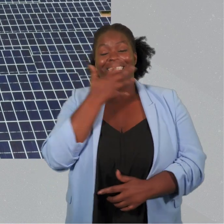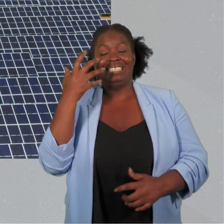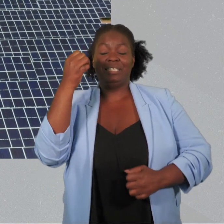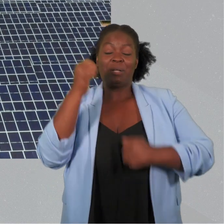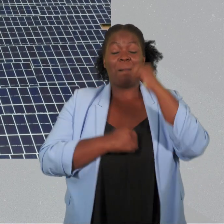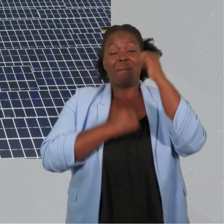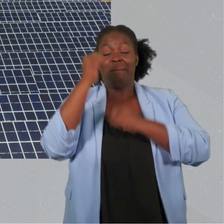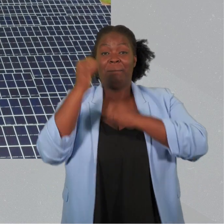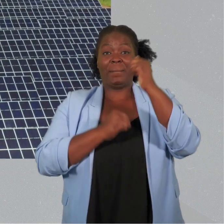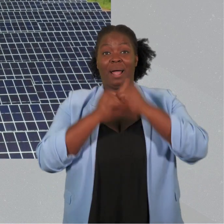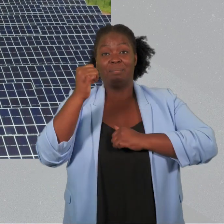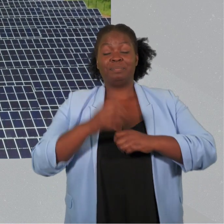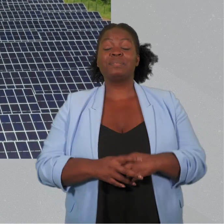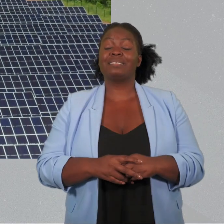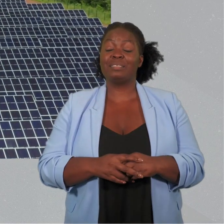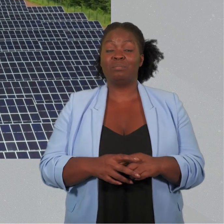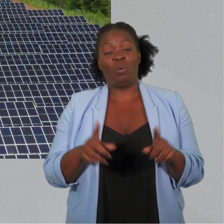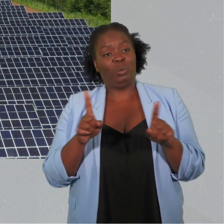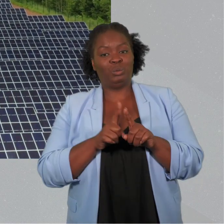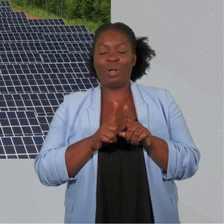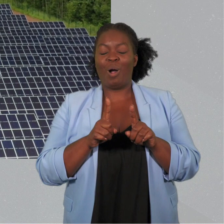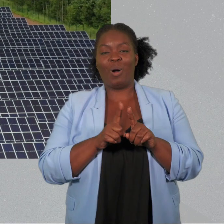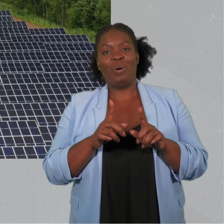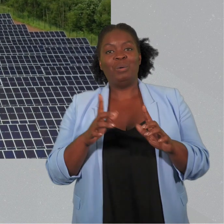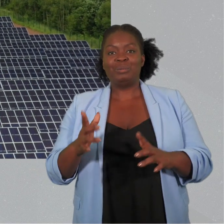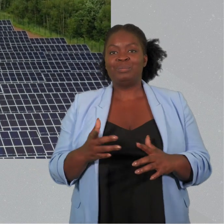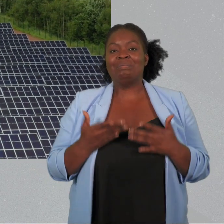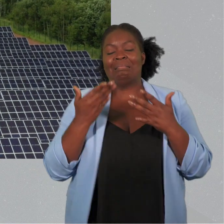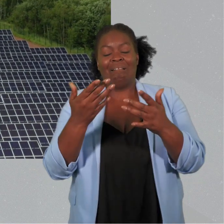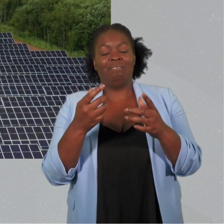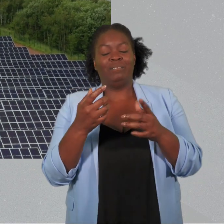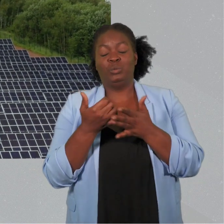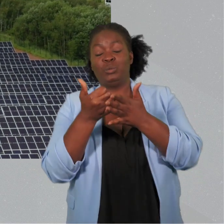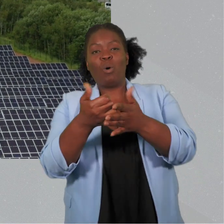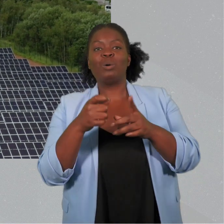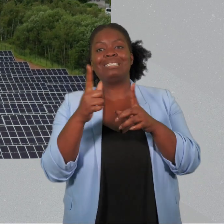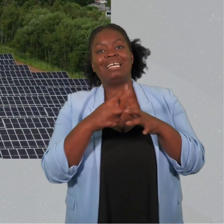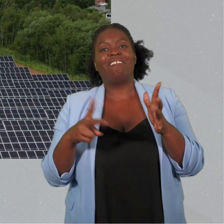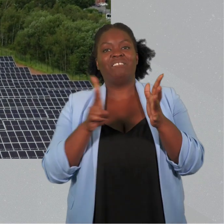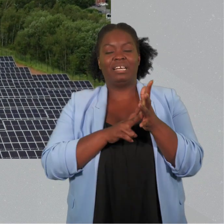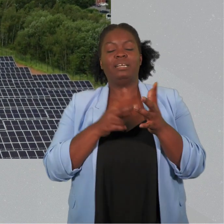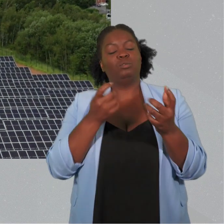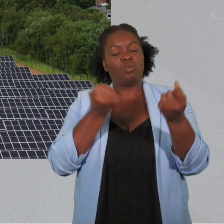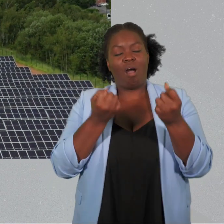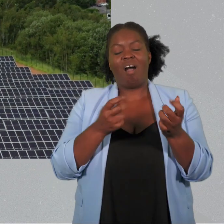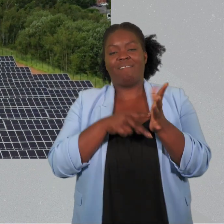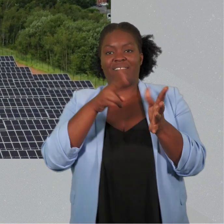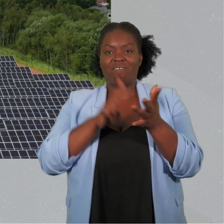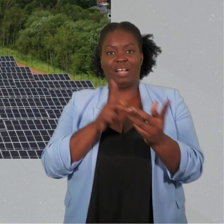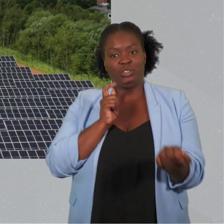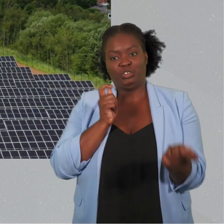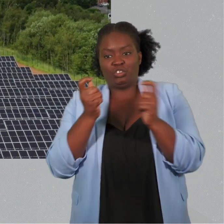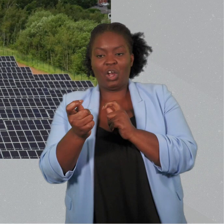and also providing support to the EV infrastructure that we will be installing on site